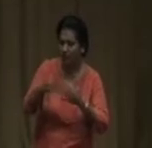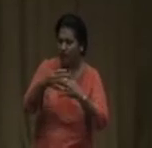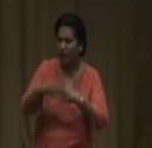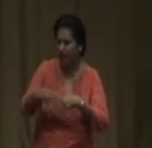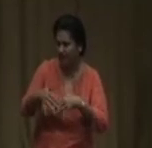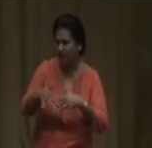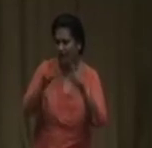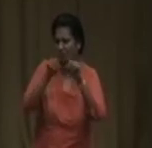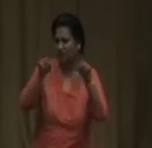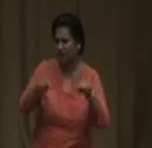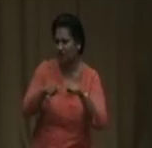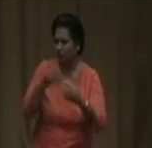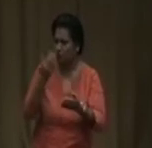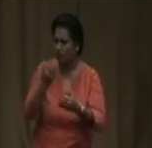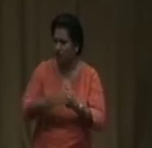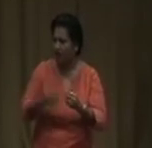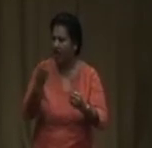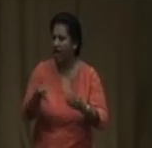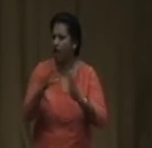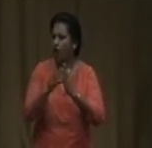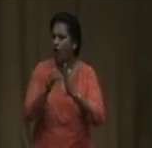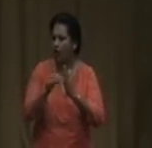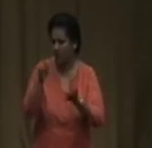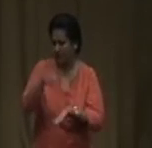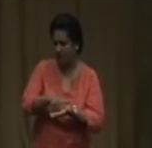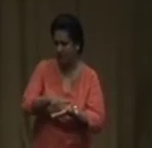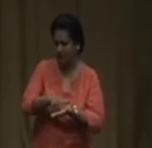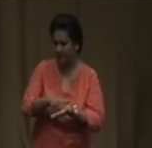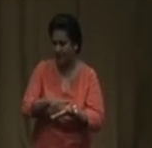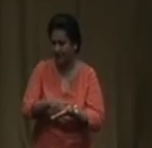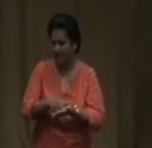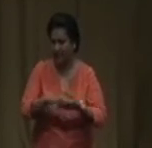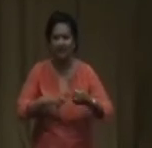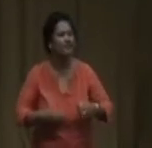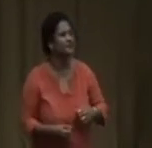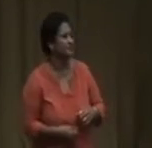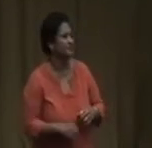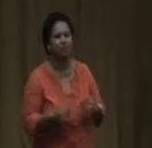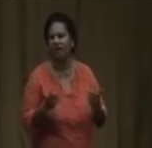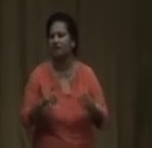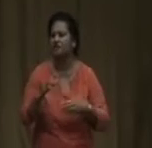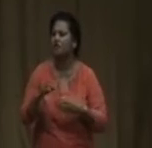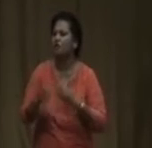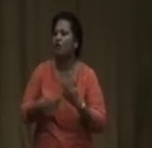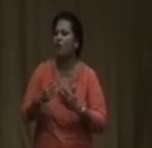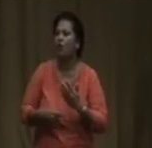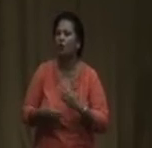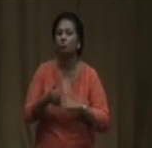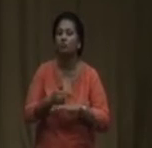never under copyright. The Statute of Anne, which is the origins of copyright, was only enacted in